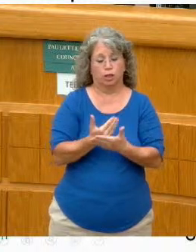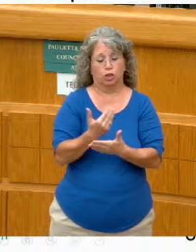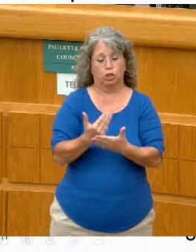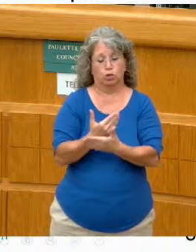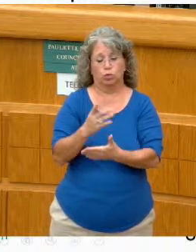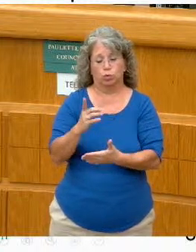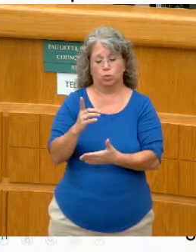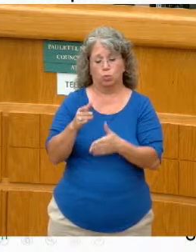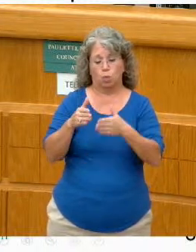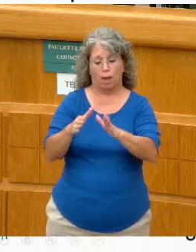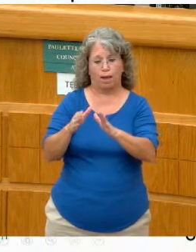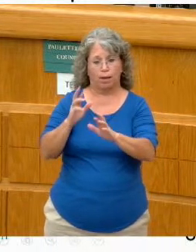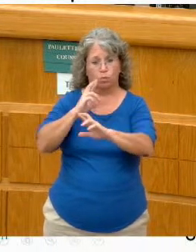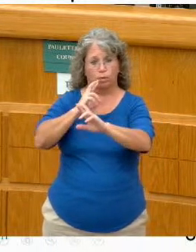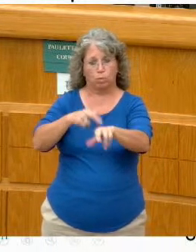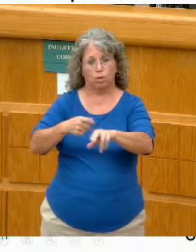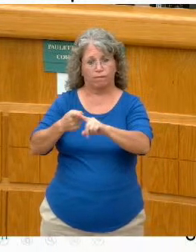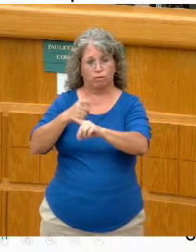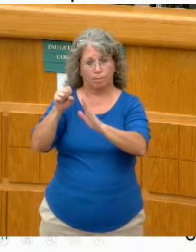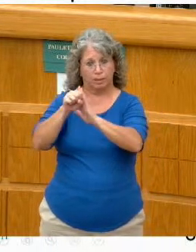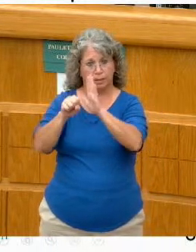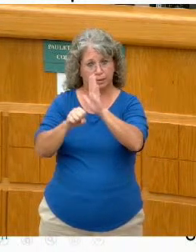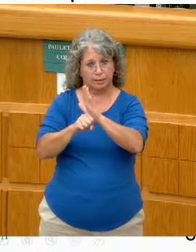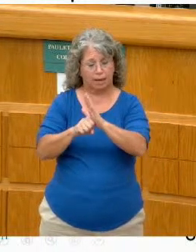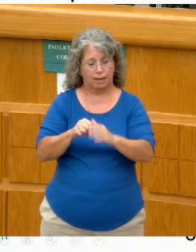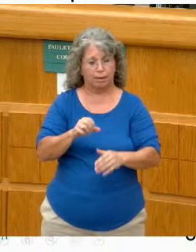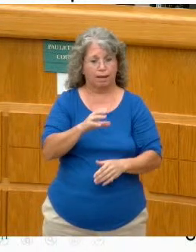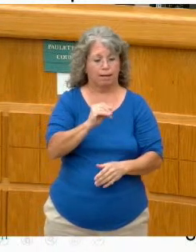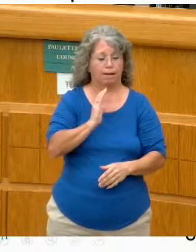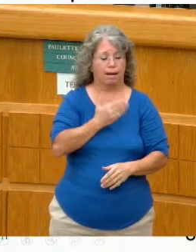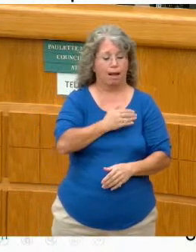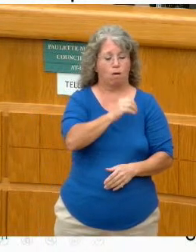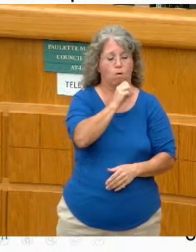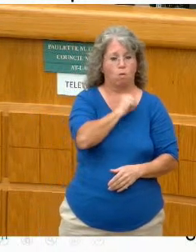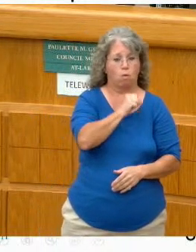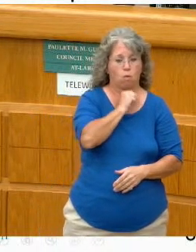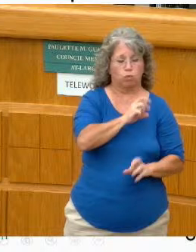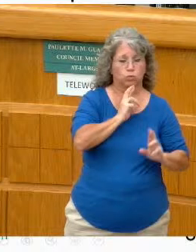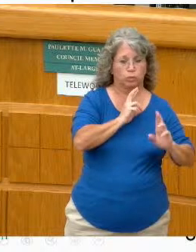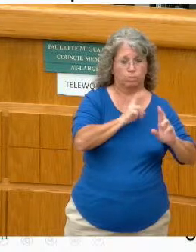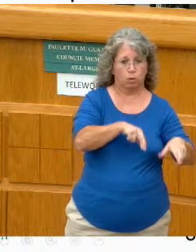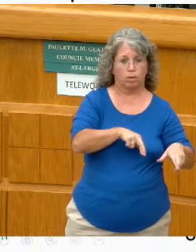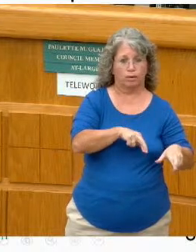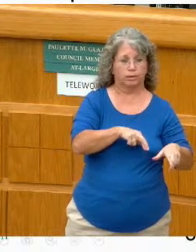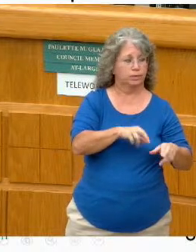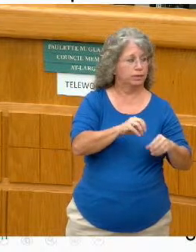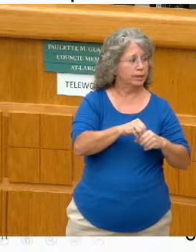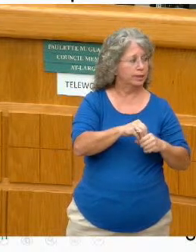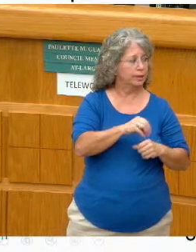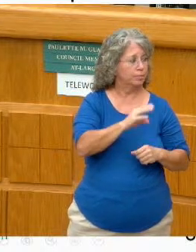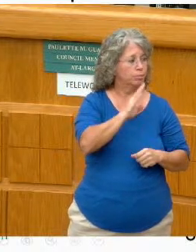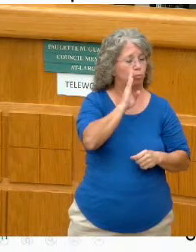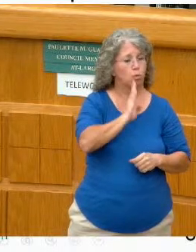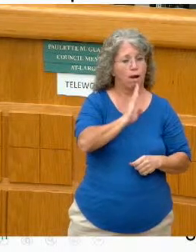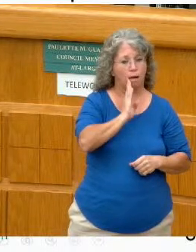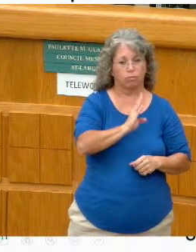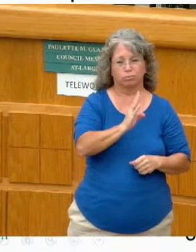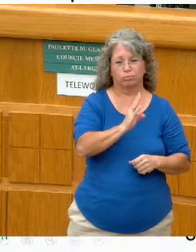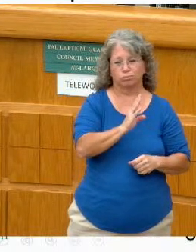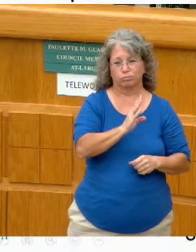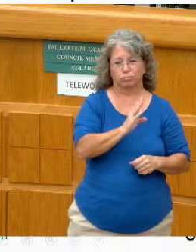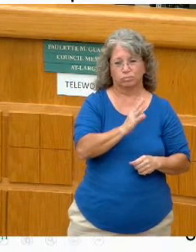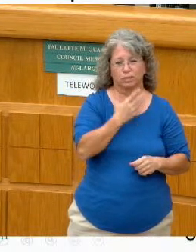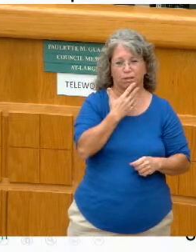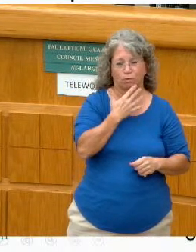by the state in the bright red and the old reporting format in the darker red or brown. So with